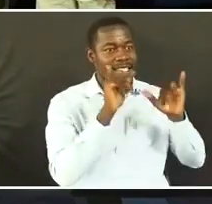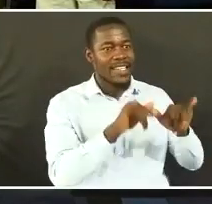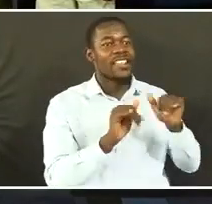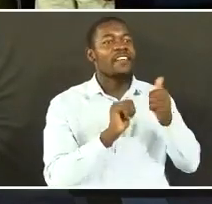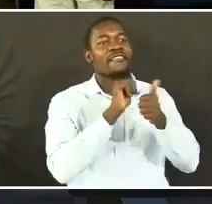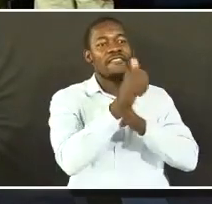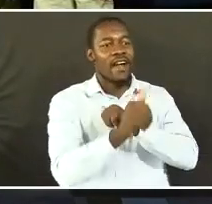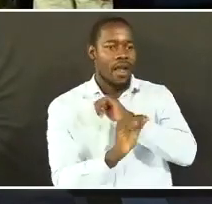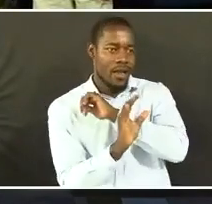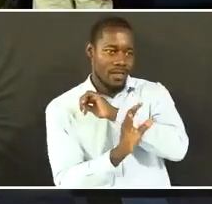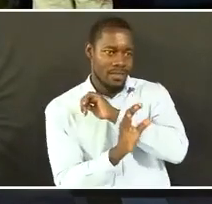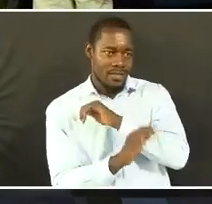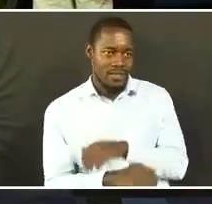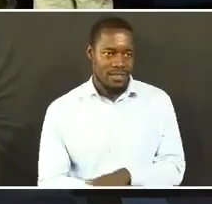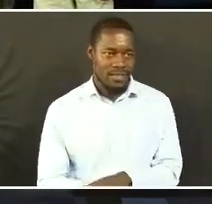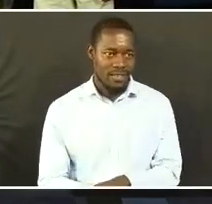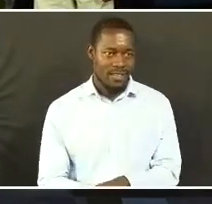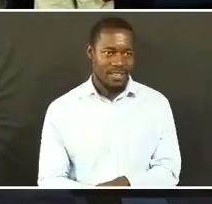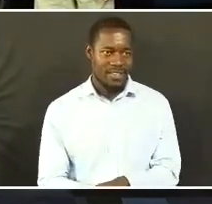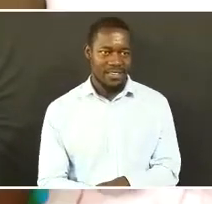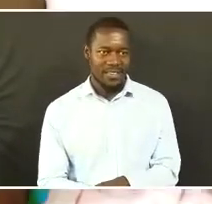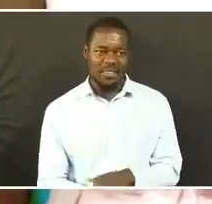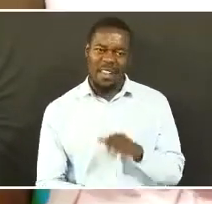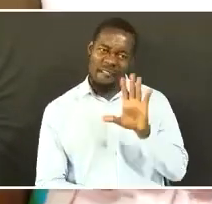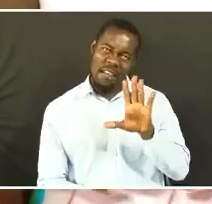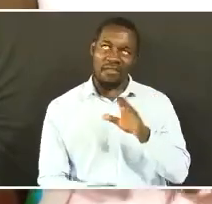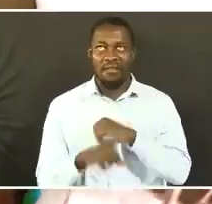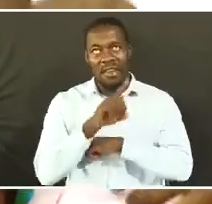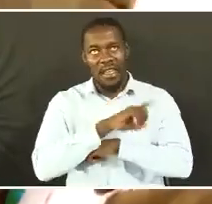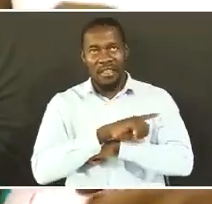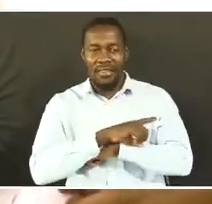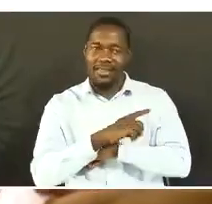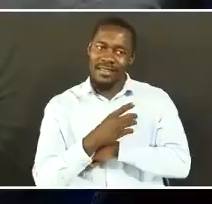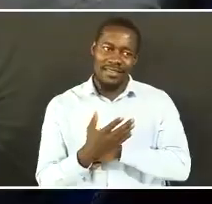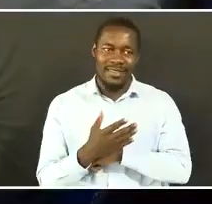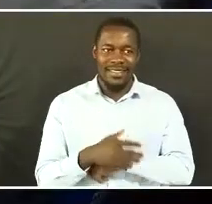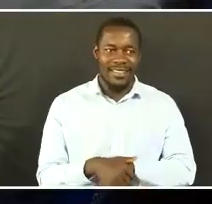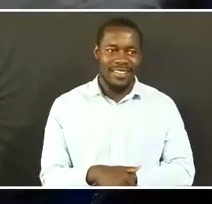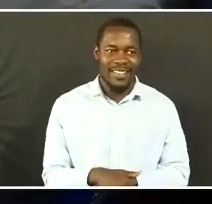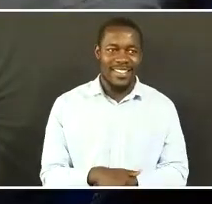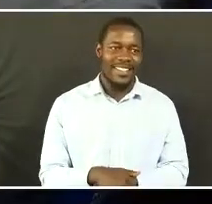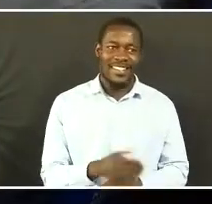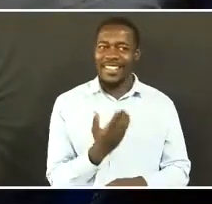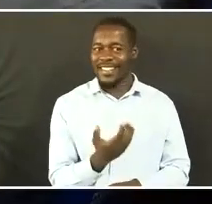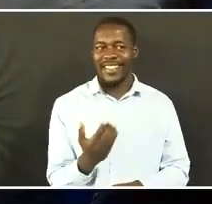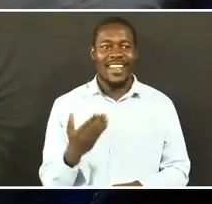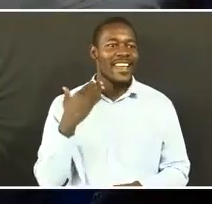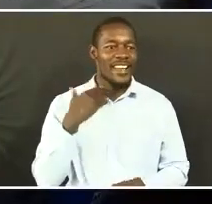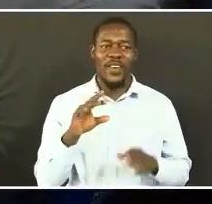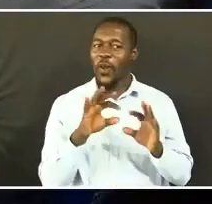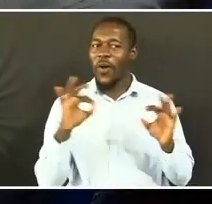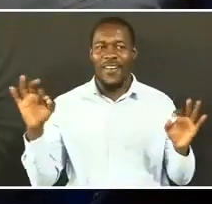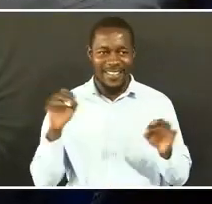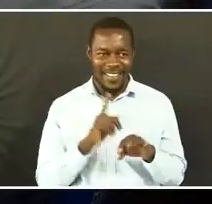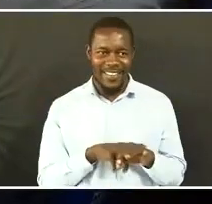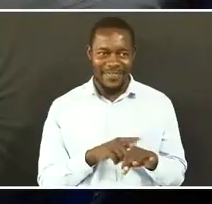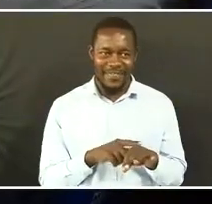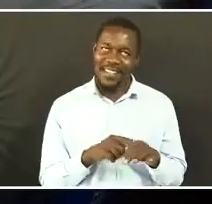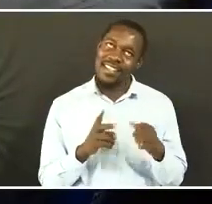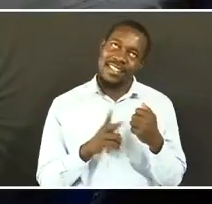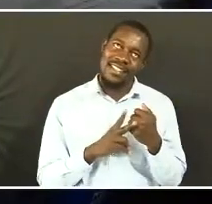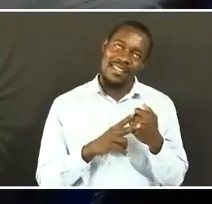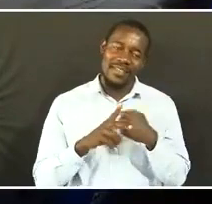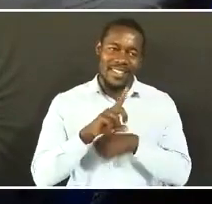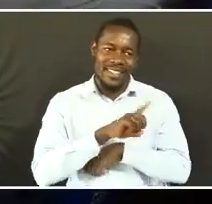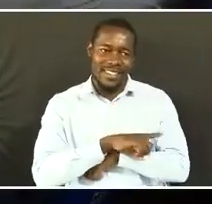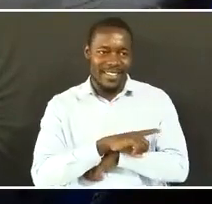Colombia? 5 days. 5 days. Oh, okay. Kids don't like long periods of time. Okay. Uh-huh. 7 days. Oh, 7 days. These